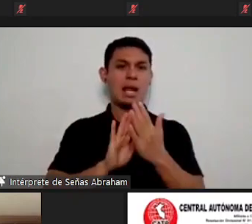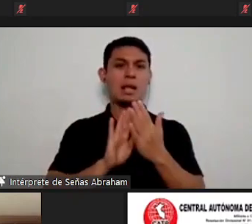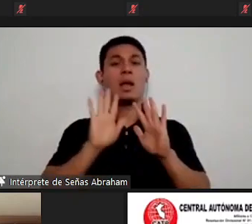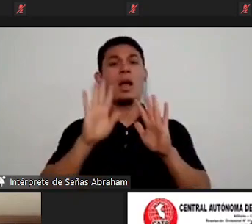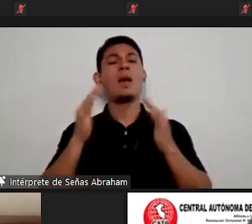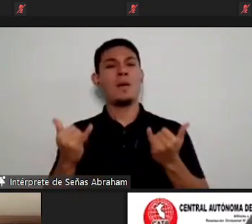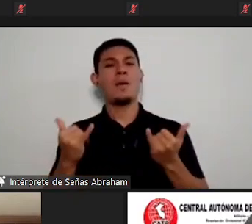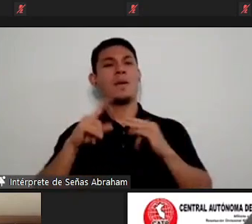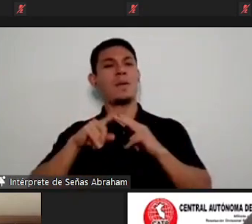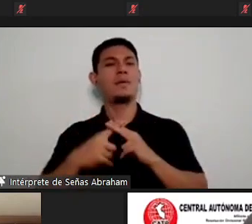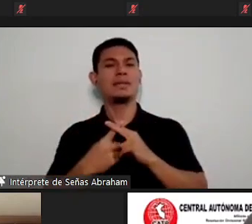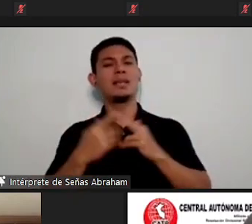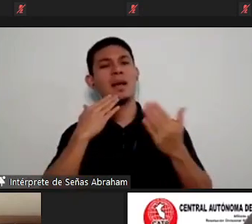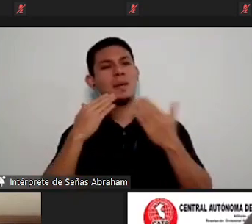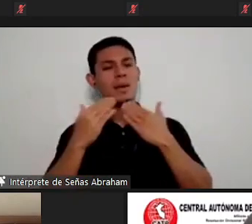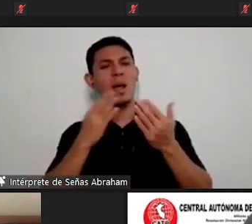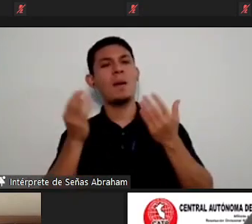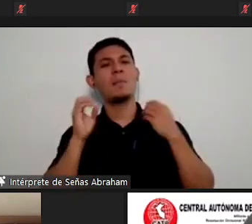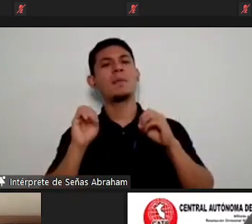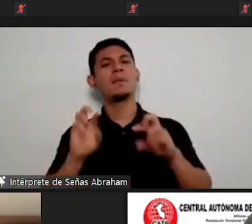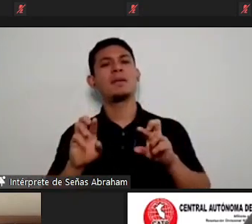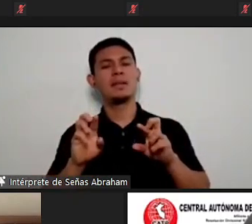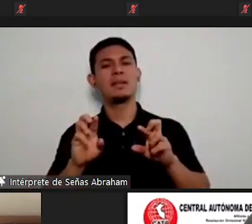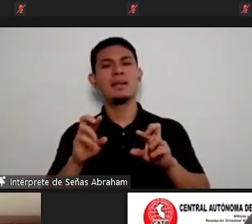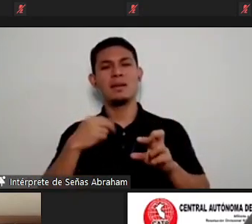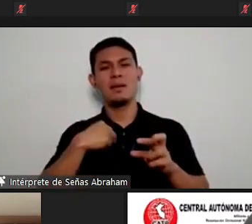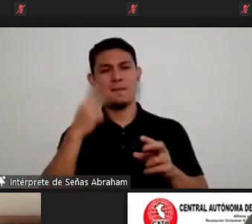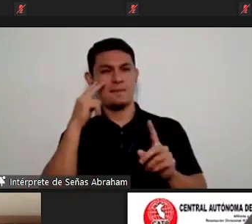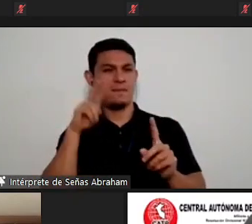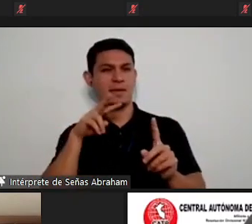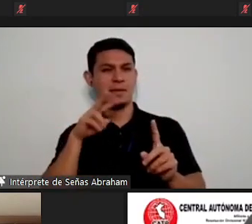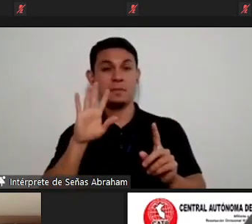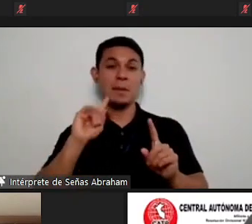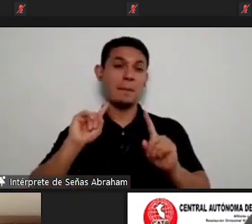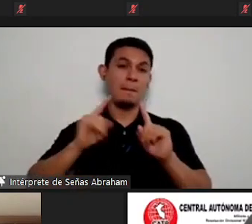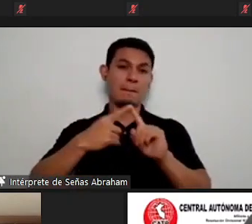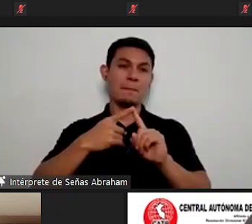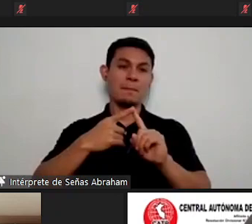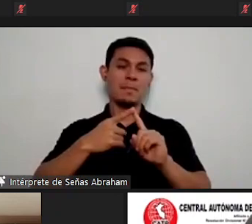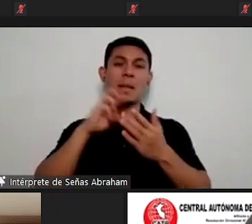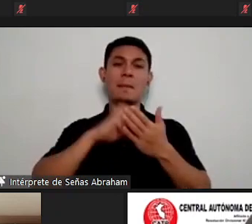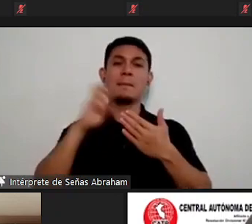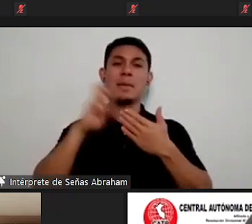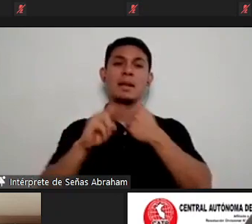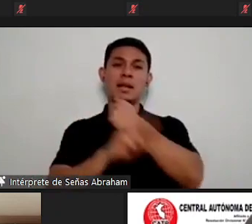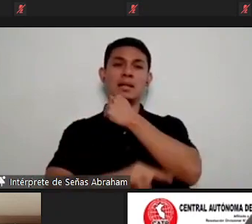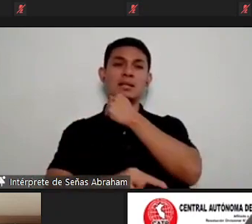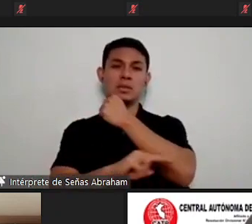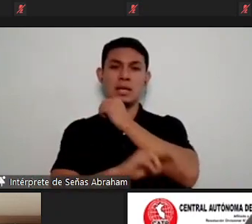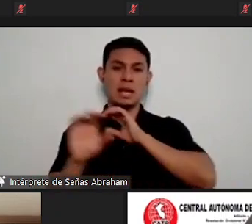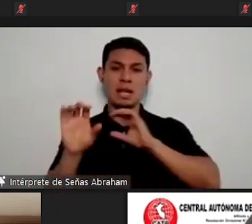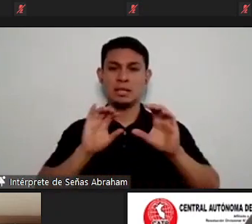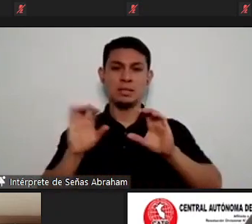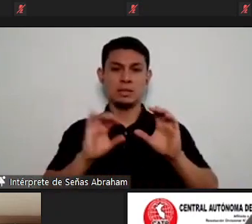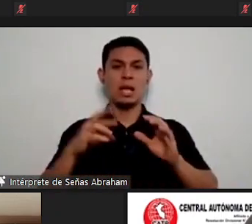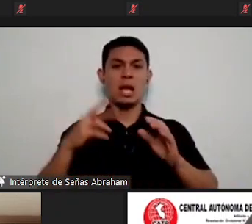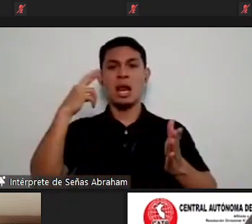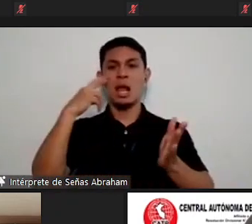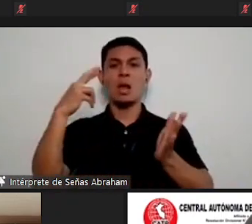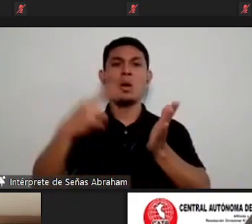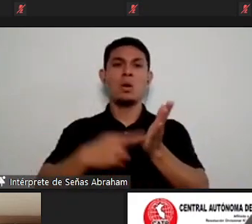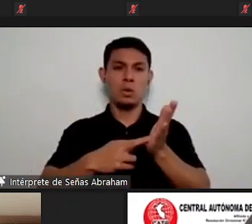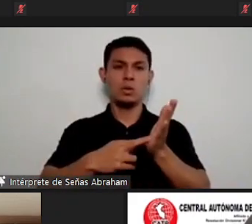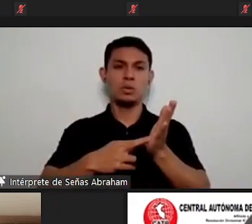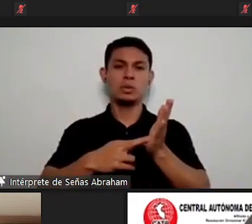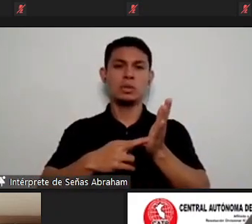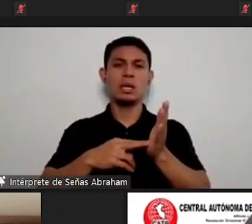as i see them first the national action plan does recognize the role of trade unions in the responsible